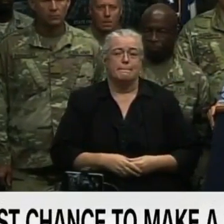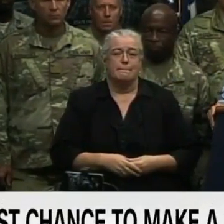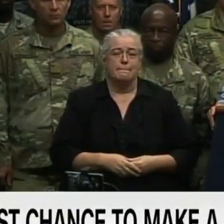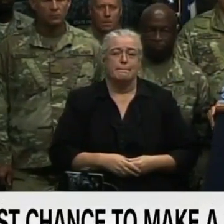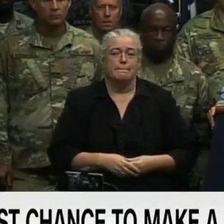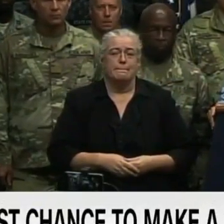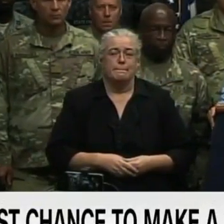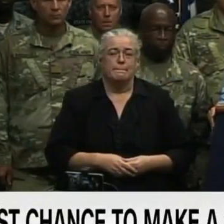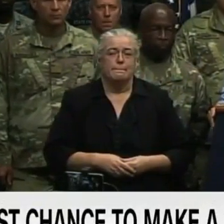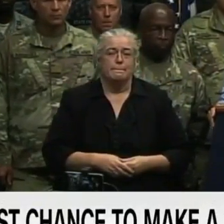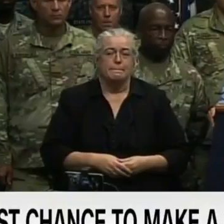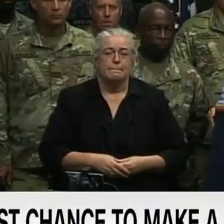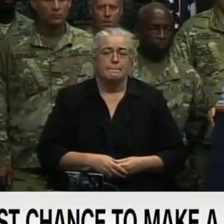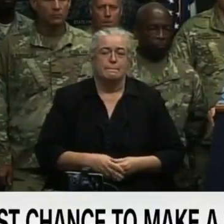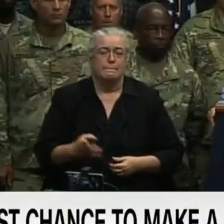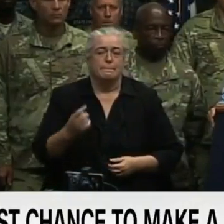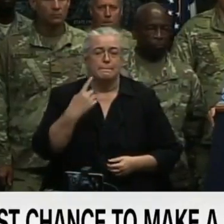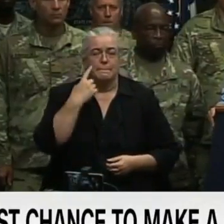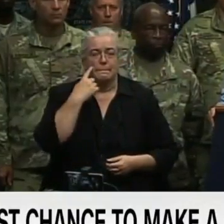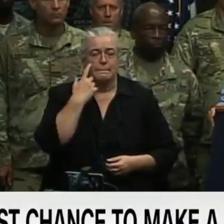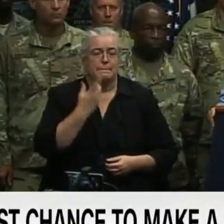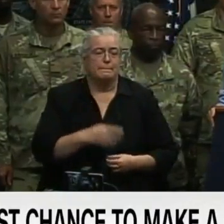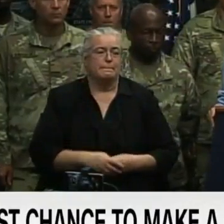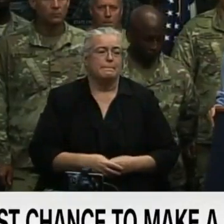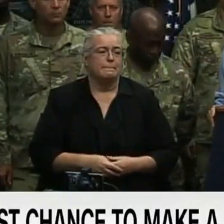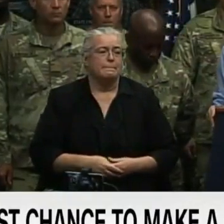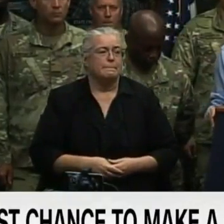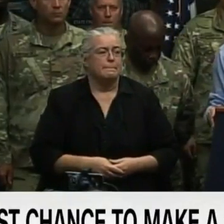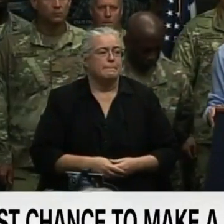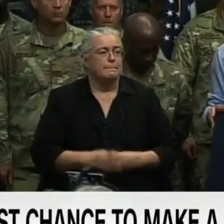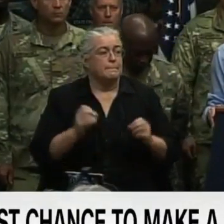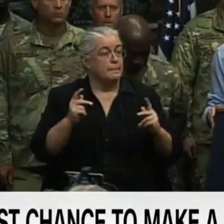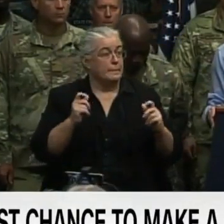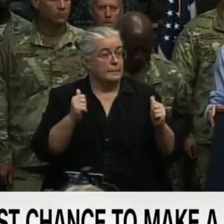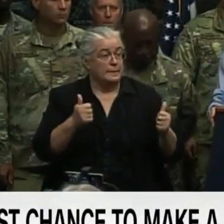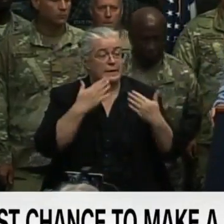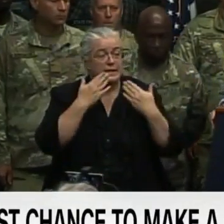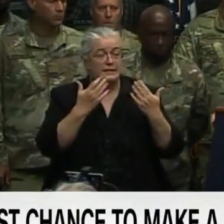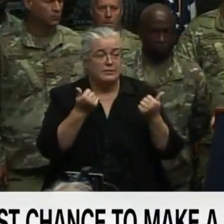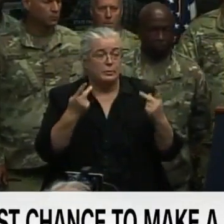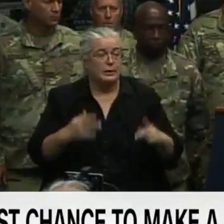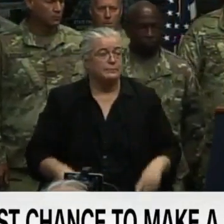Suspending, pending the outcome of the weather. Okay. All right. Thanks, everybody.